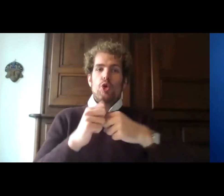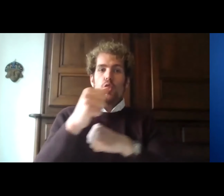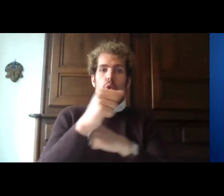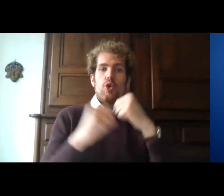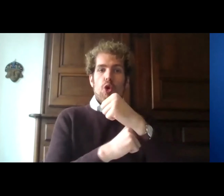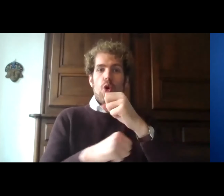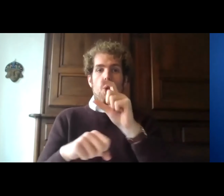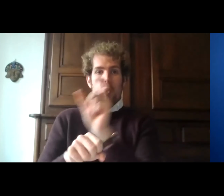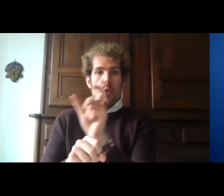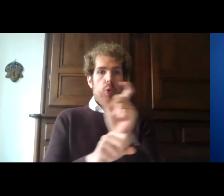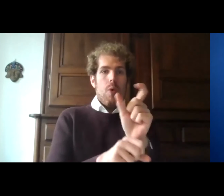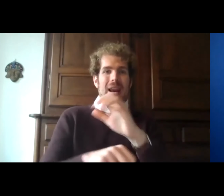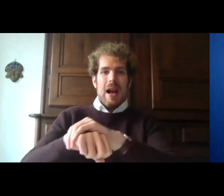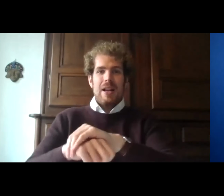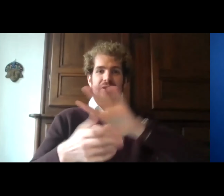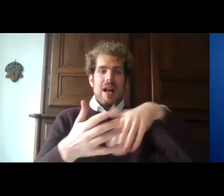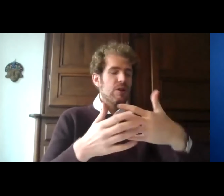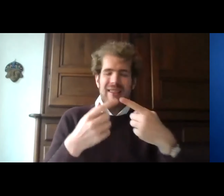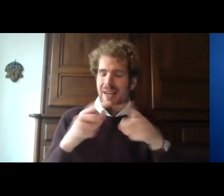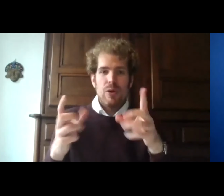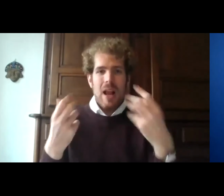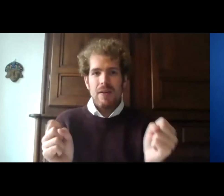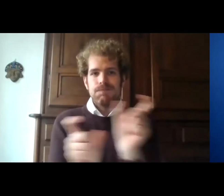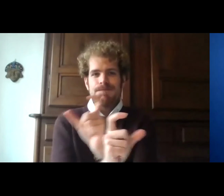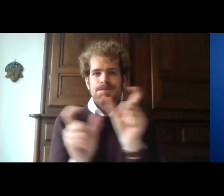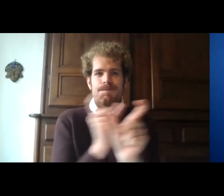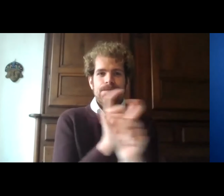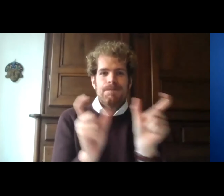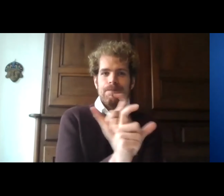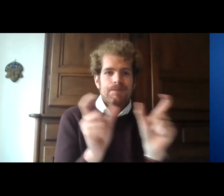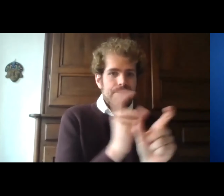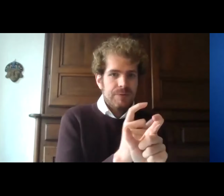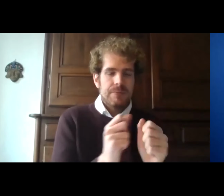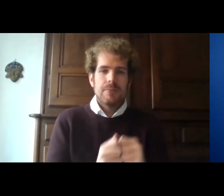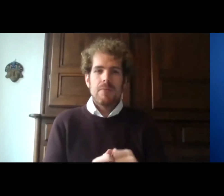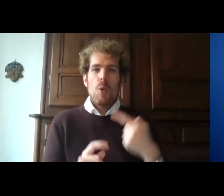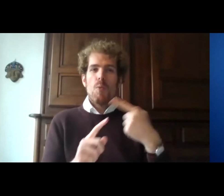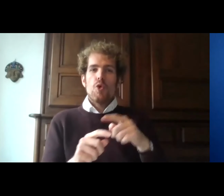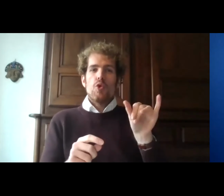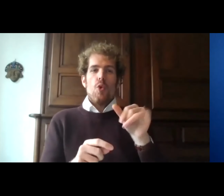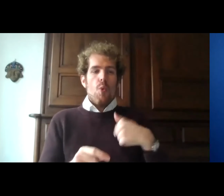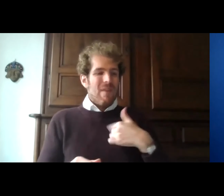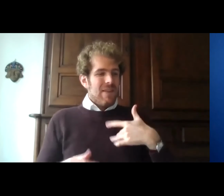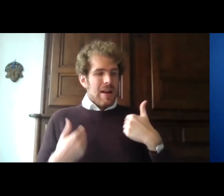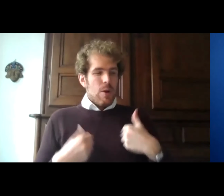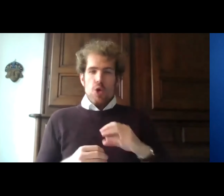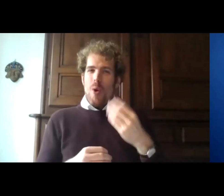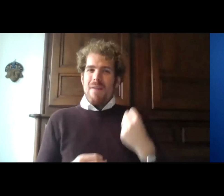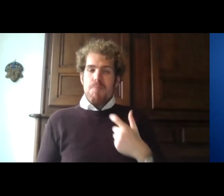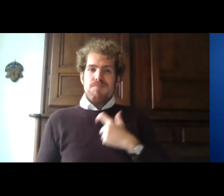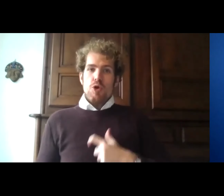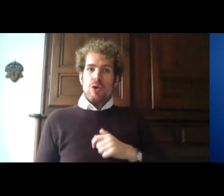actually seen is that there's a lot of problems because sign languages have a particular structure. These avatars aren't able to embody that.